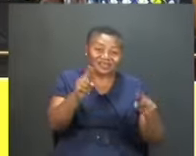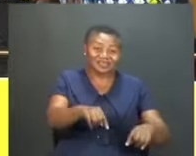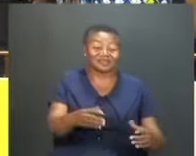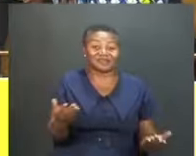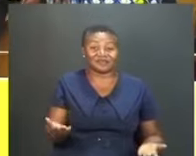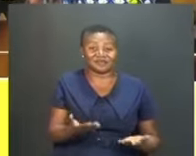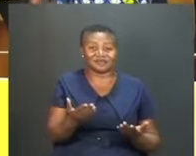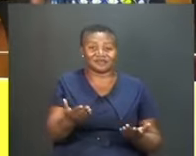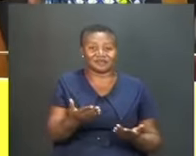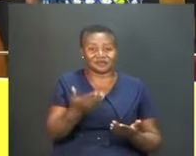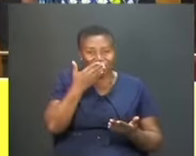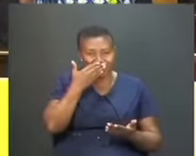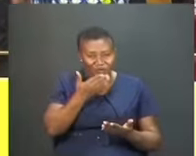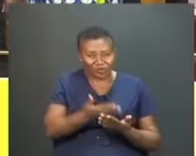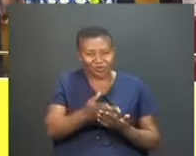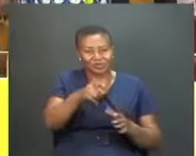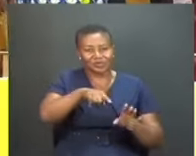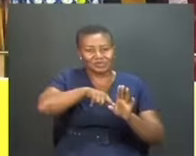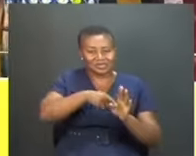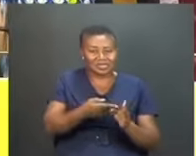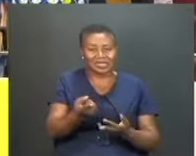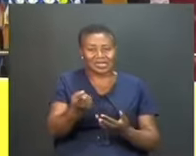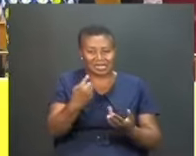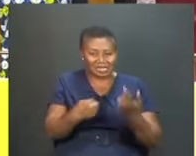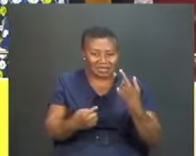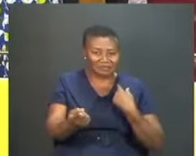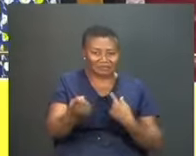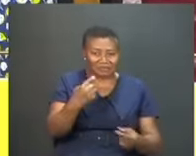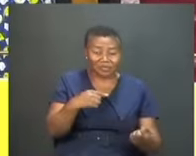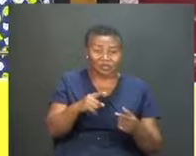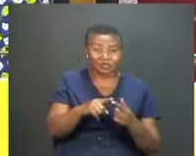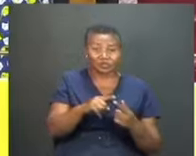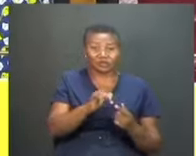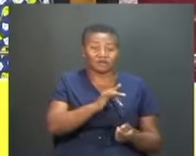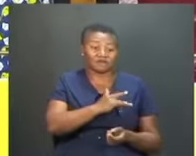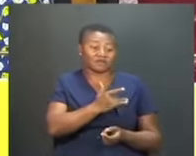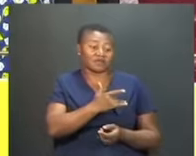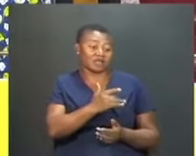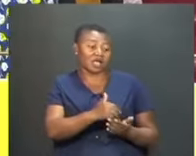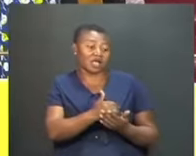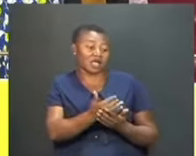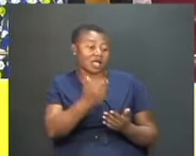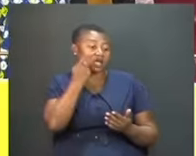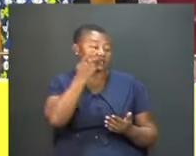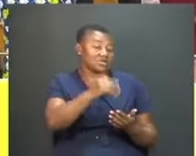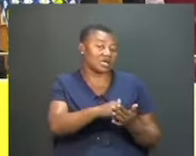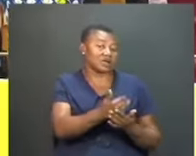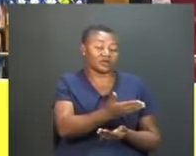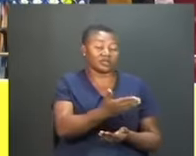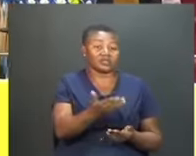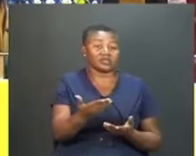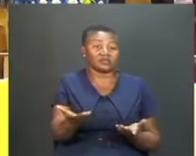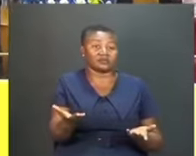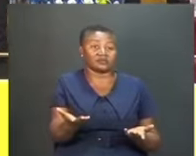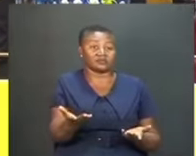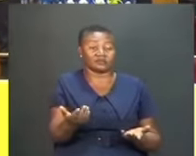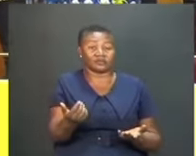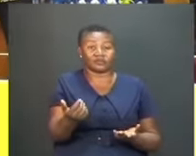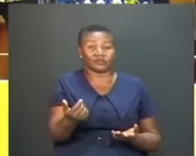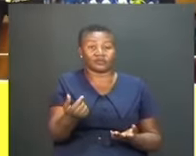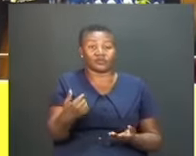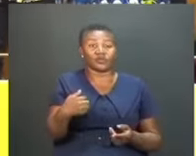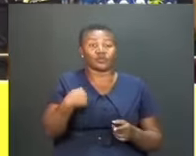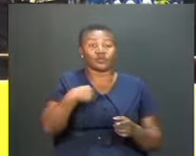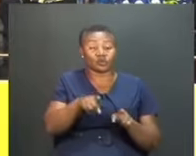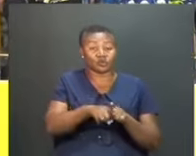So it's good you've started coming to get a feel of it. And we ourselves are preparing to come to